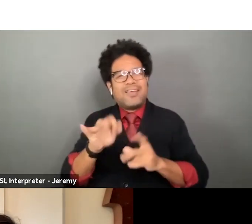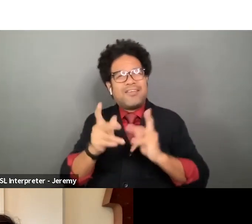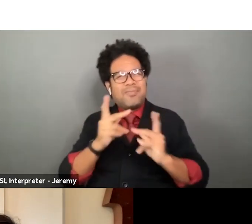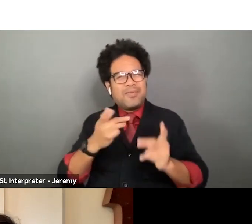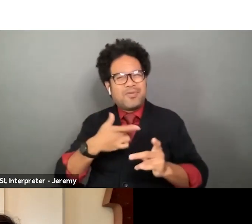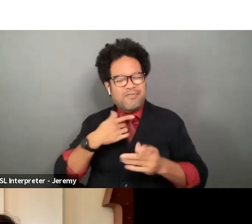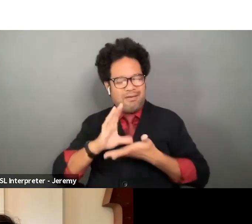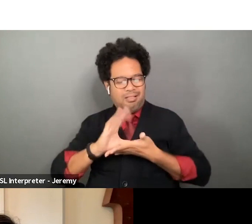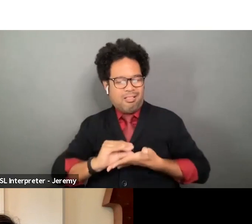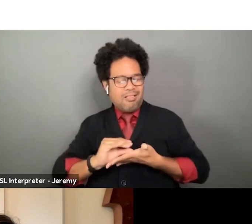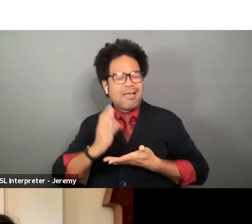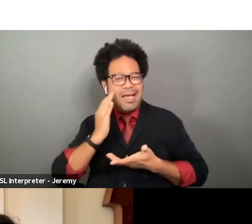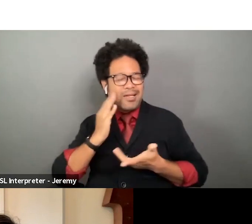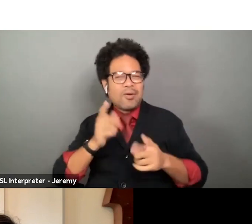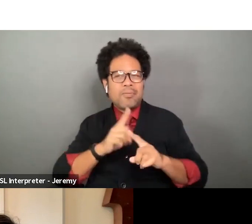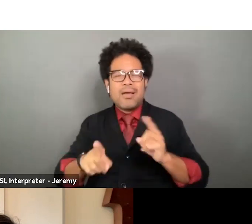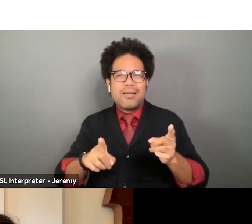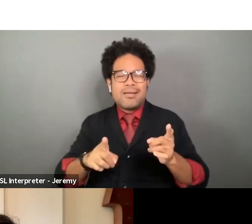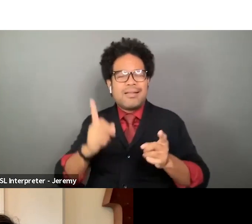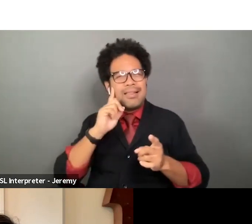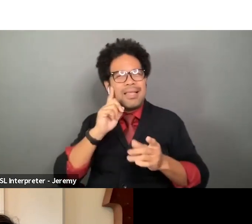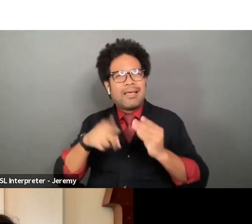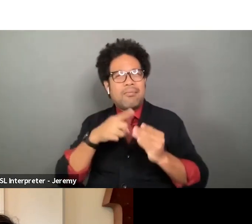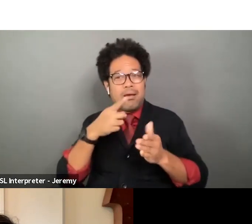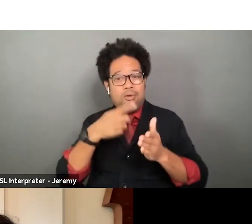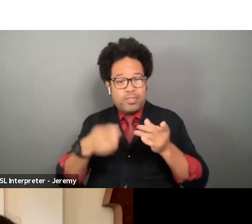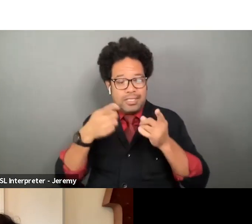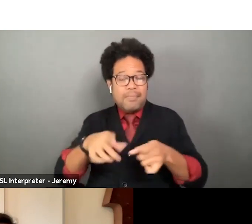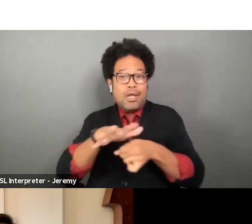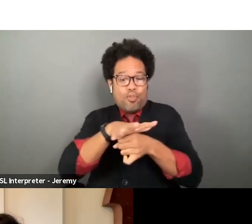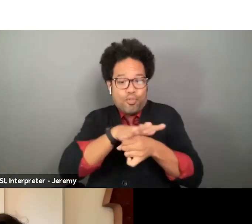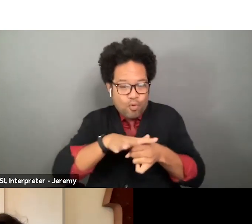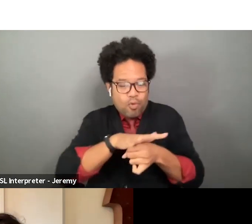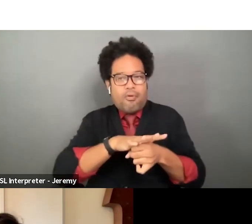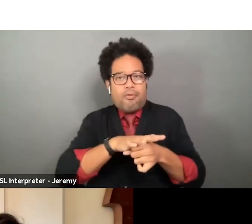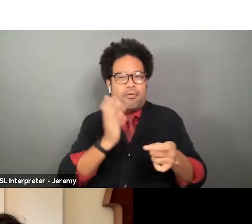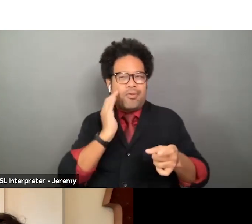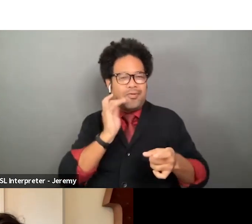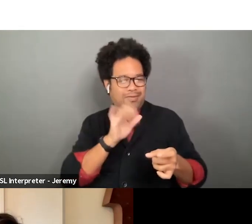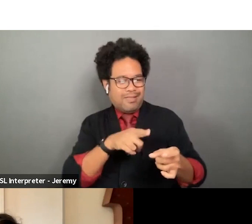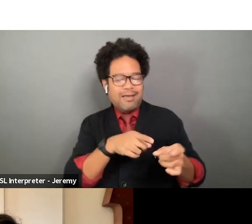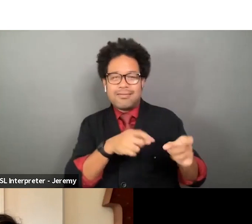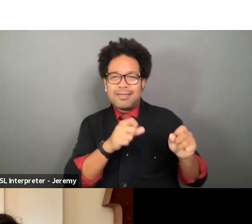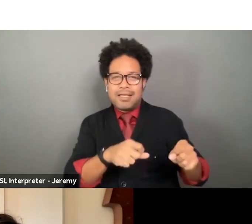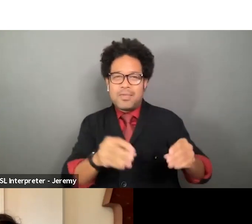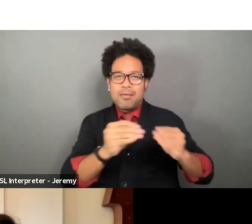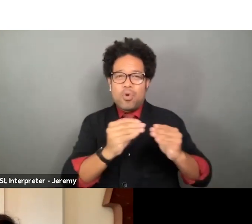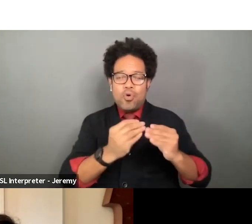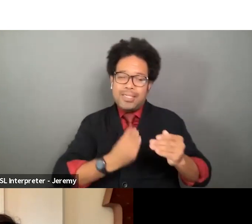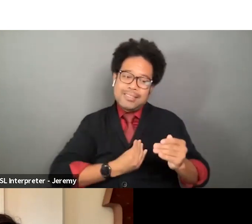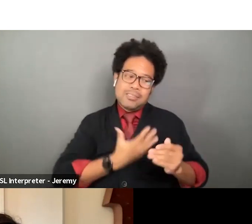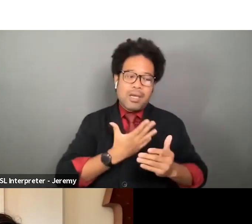and I keep saying this, it's think about what's happening locally, because that stuff can be actually more inspiring,